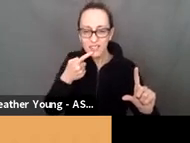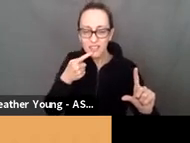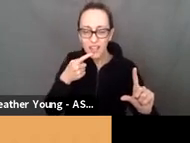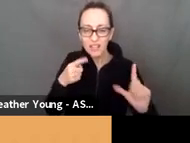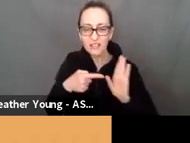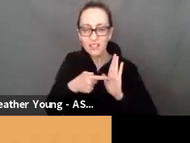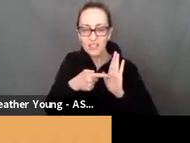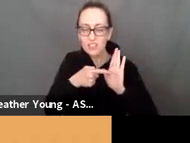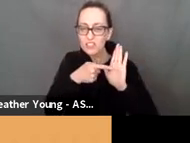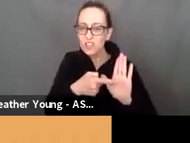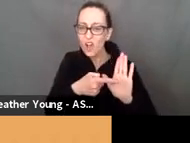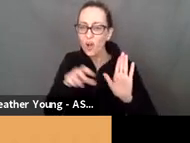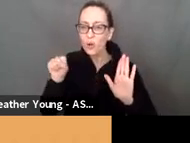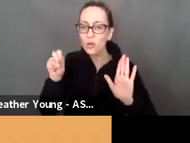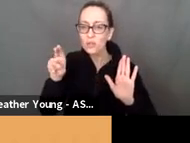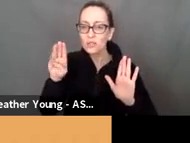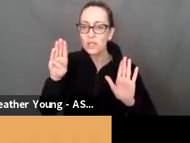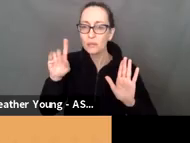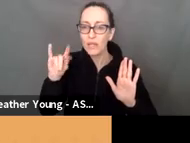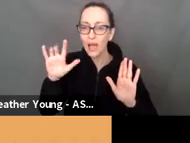full transcript.